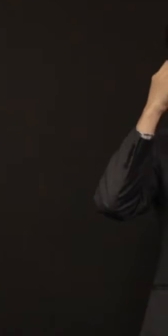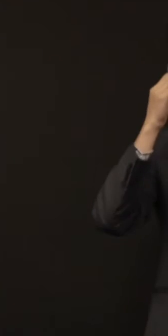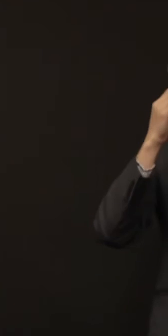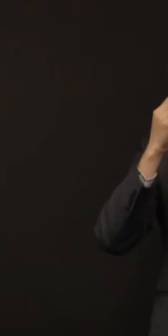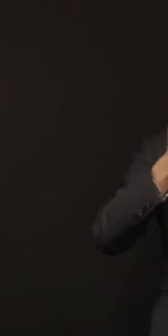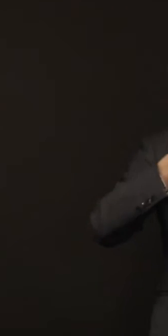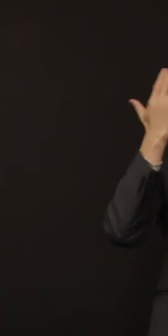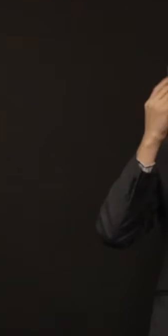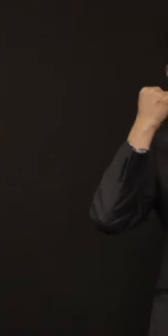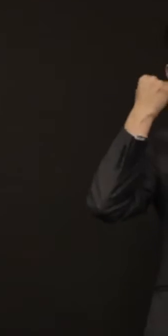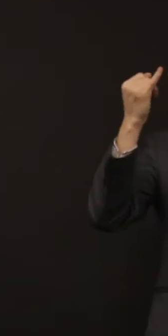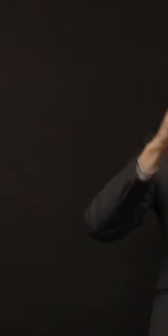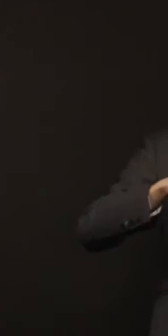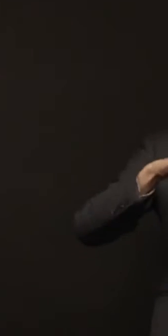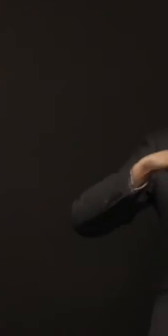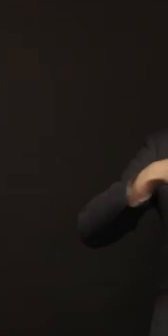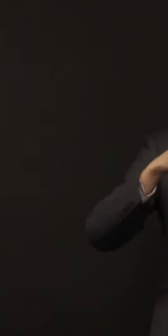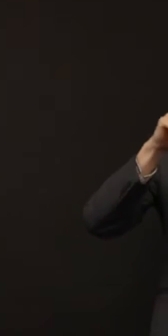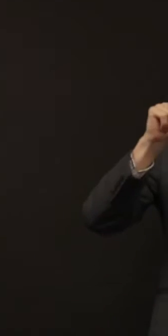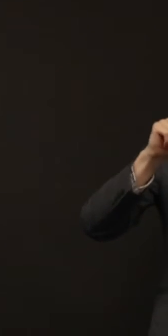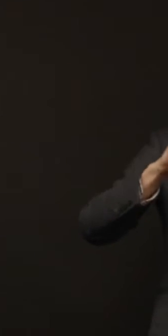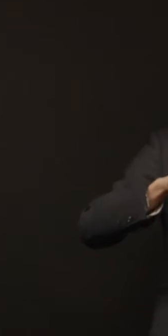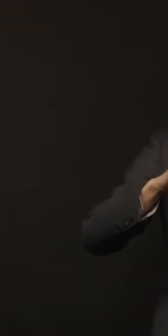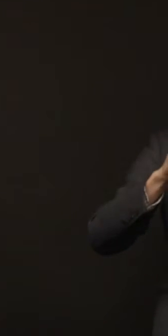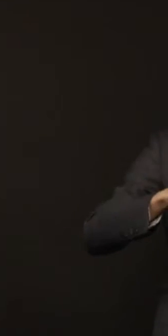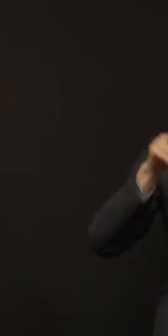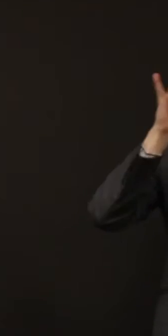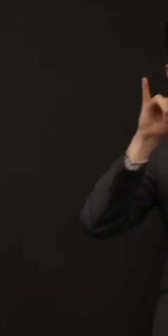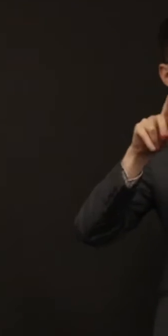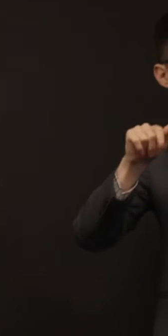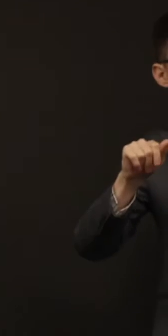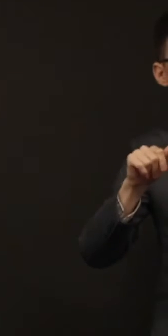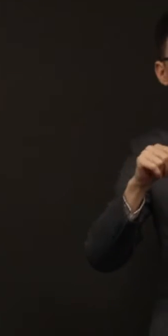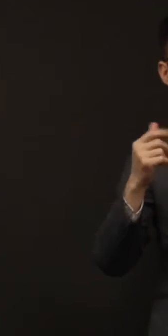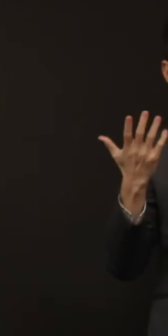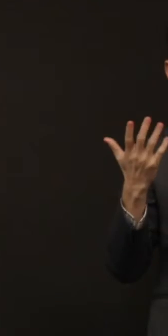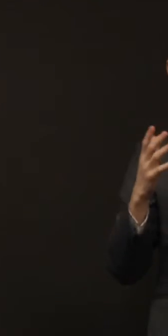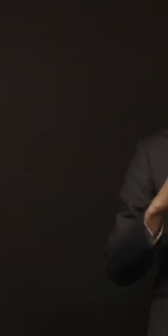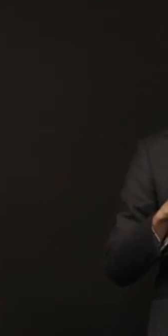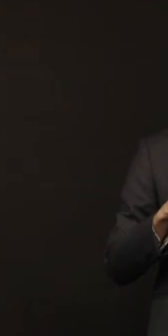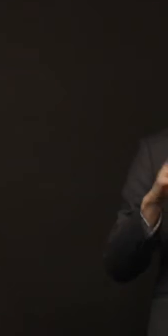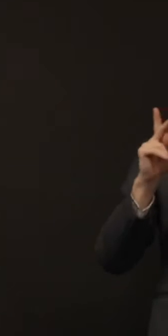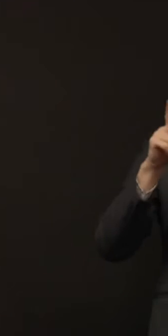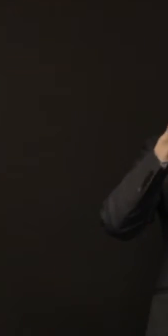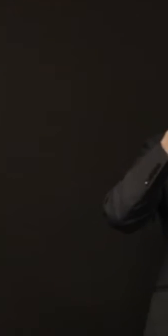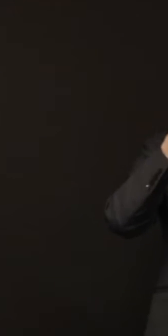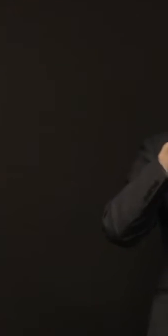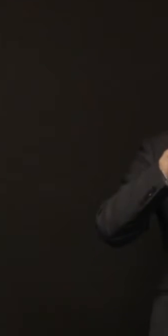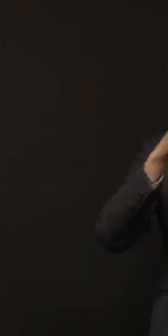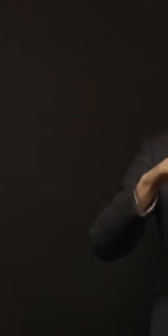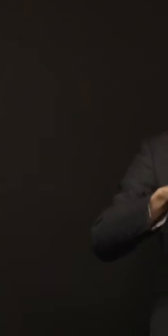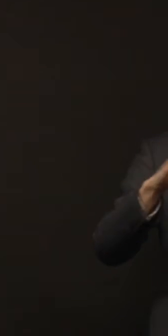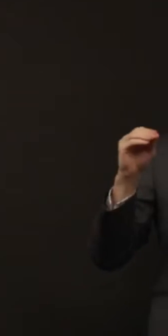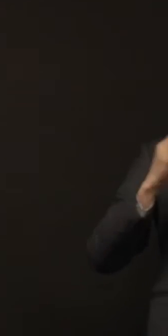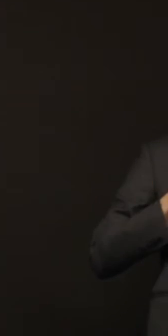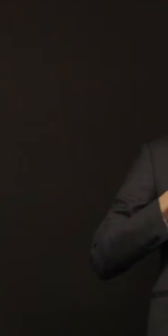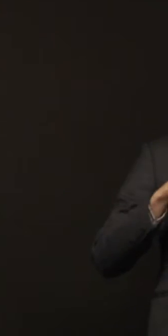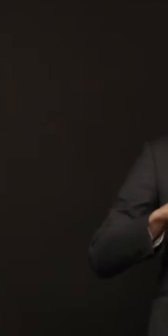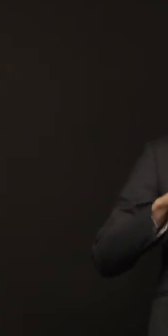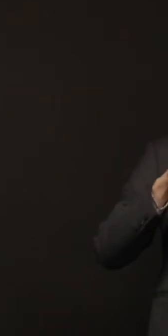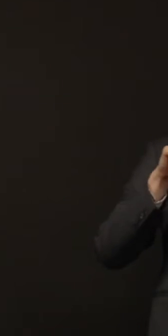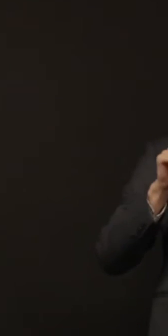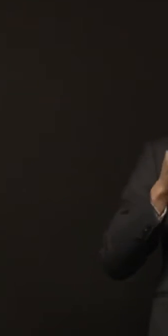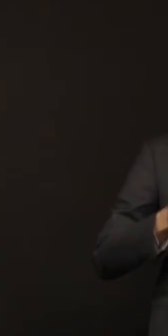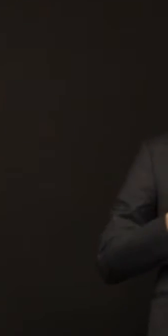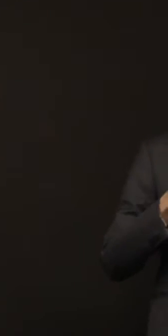what disability means, what disabilities are, who don't go out of their comfort zone to